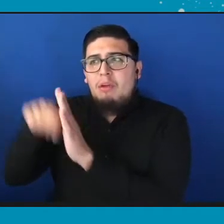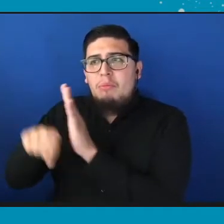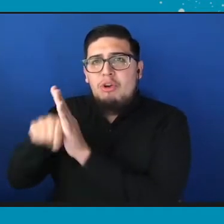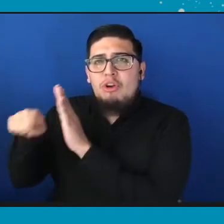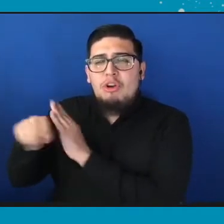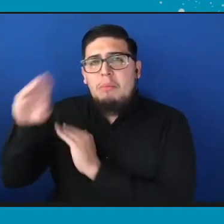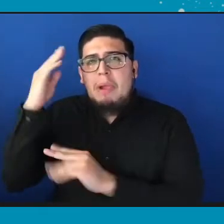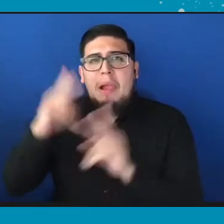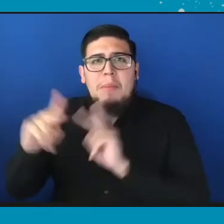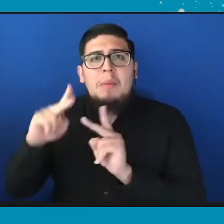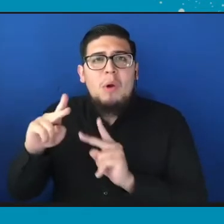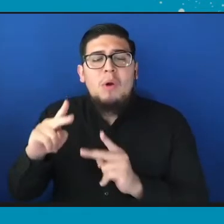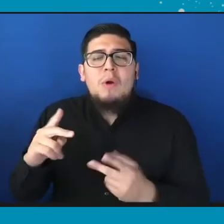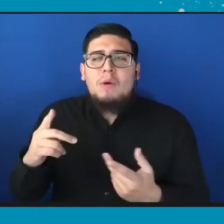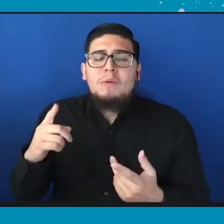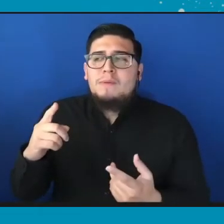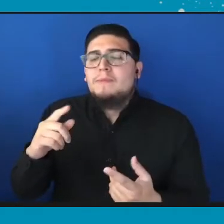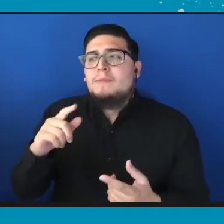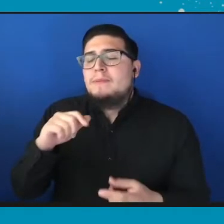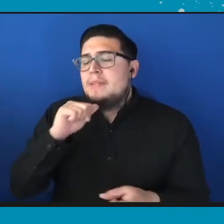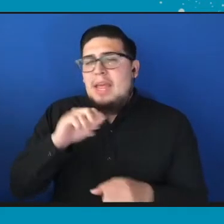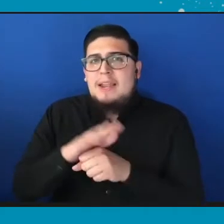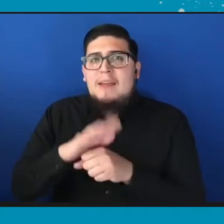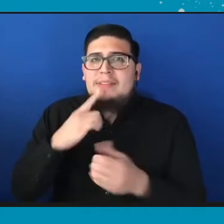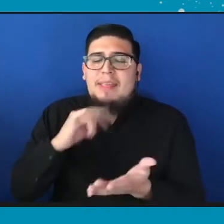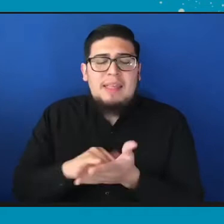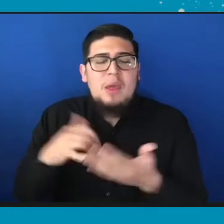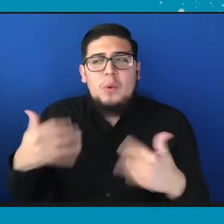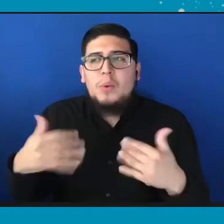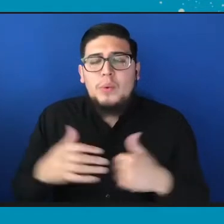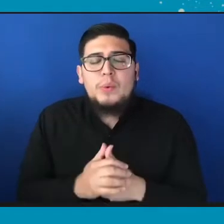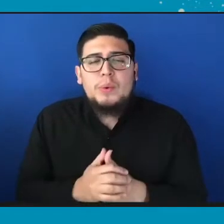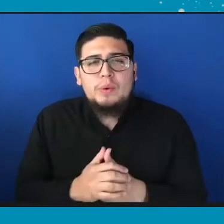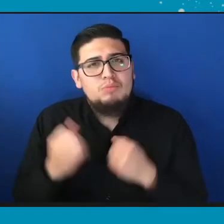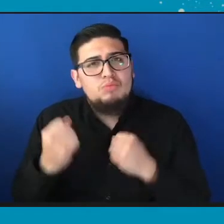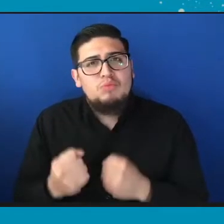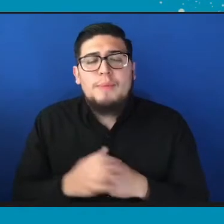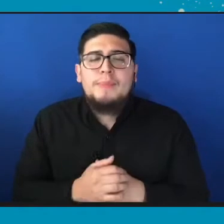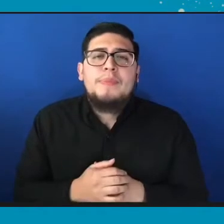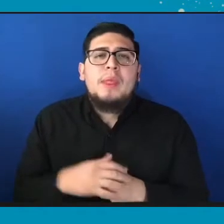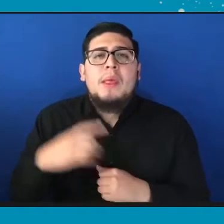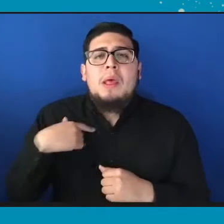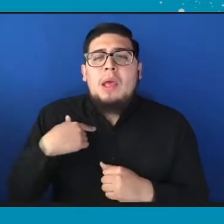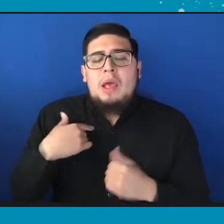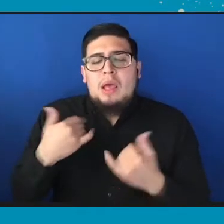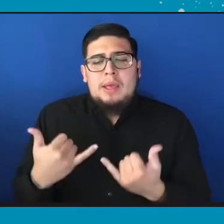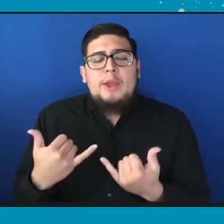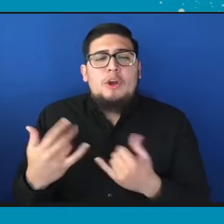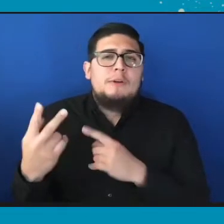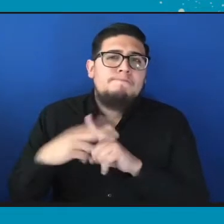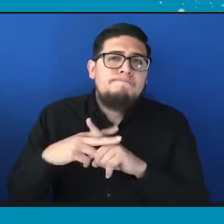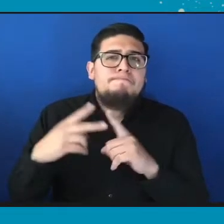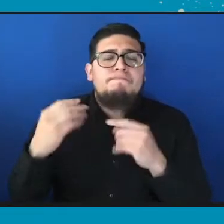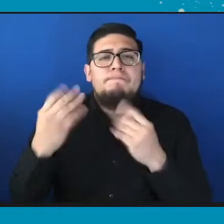that. My task is to give a history, sort of a brief history